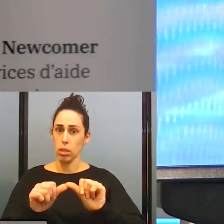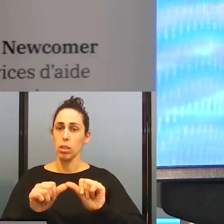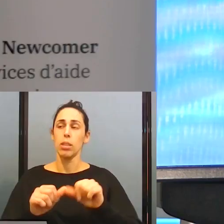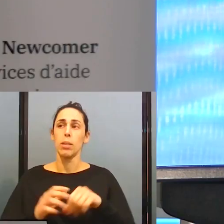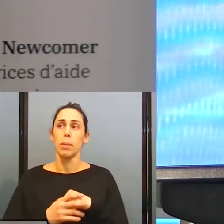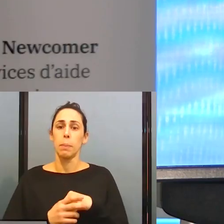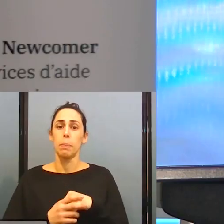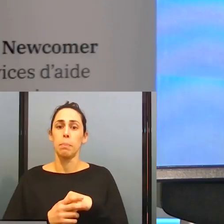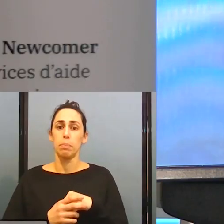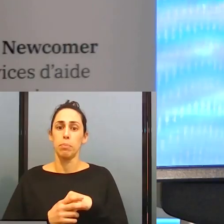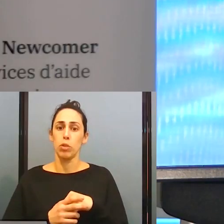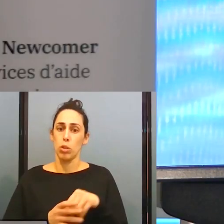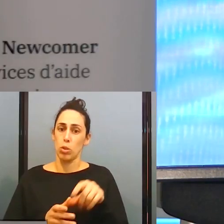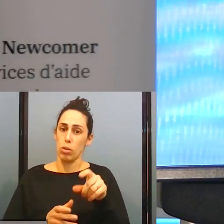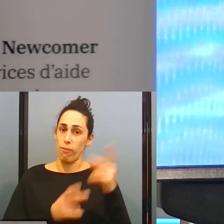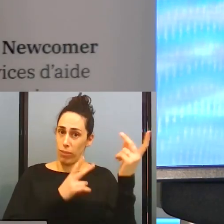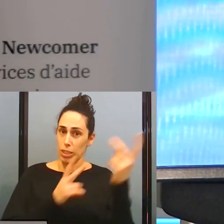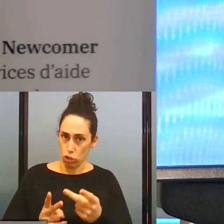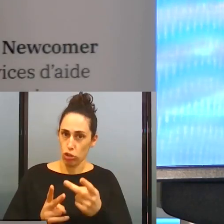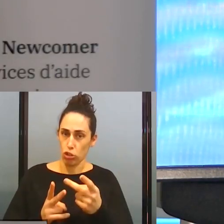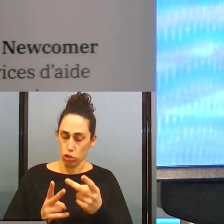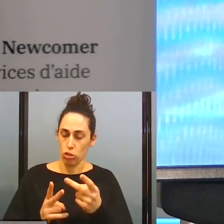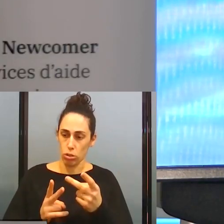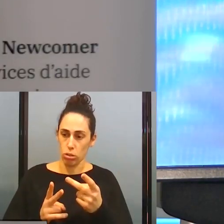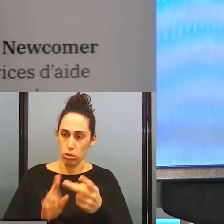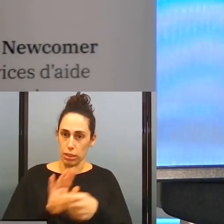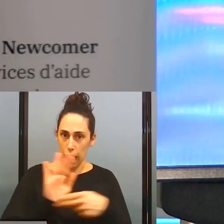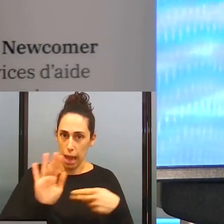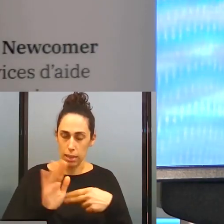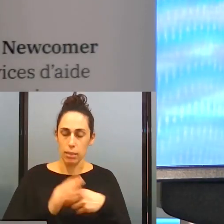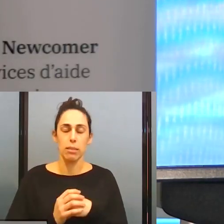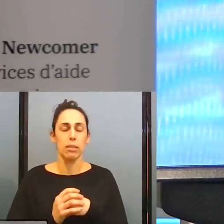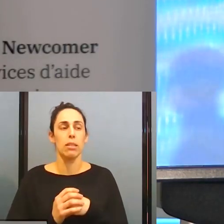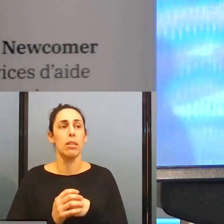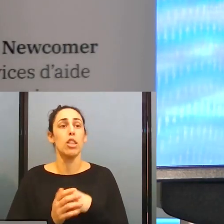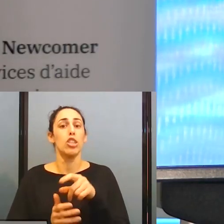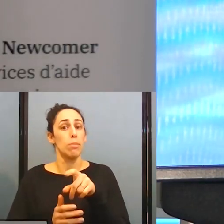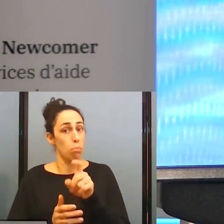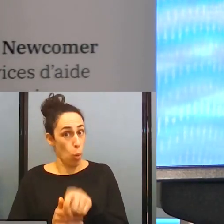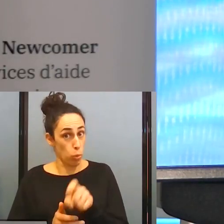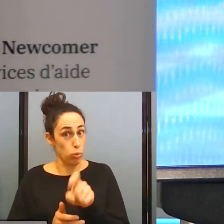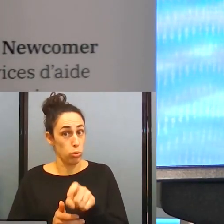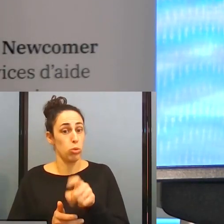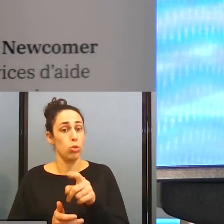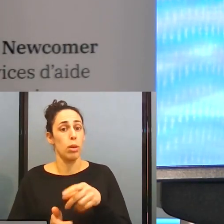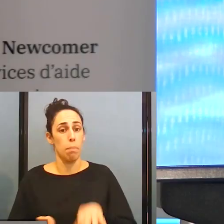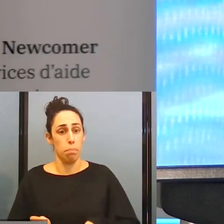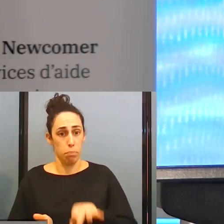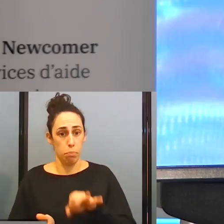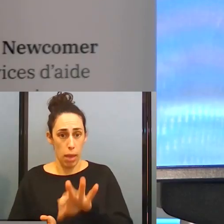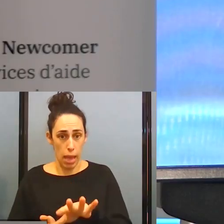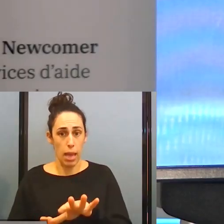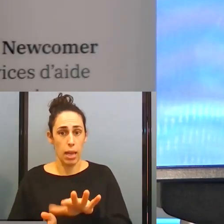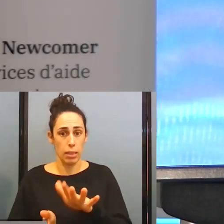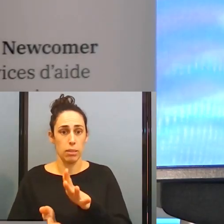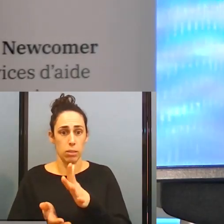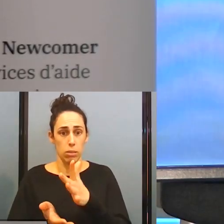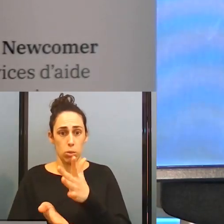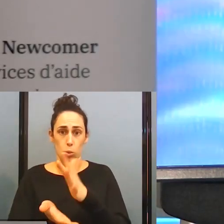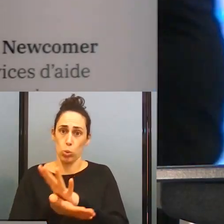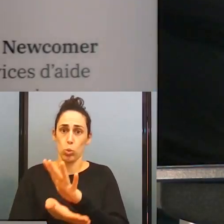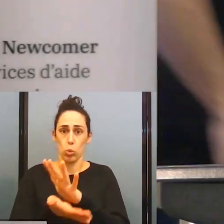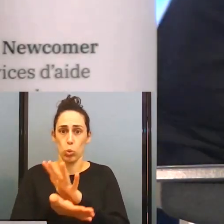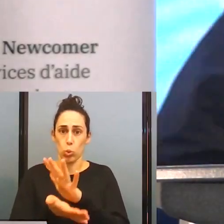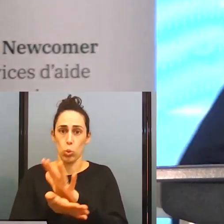required to pay school fees. If you are if your visitor status has expired and you are